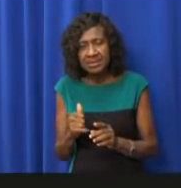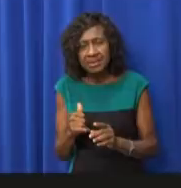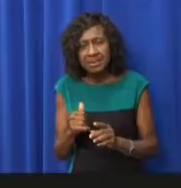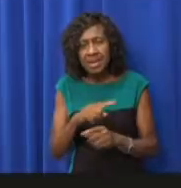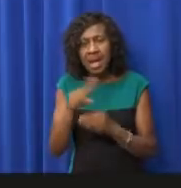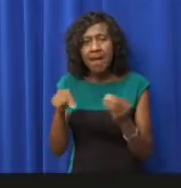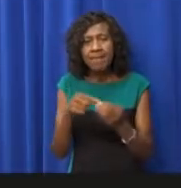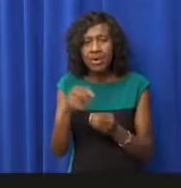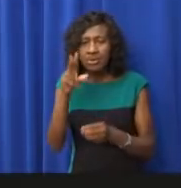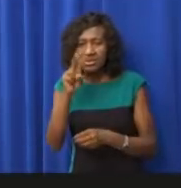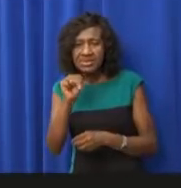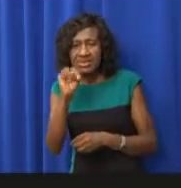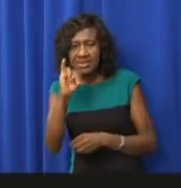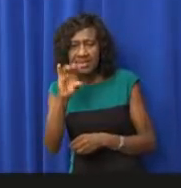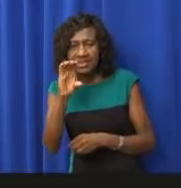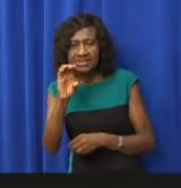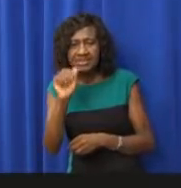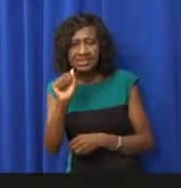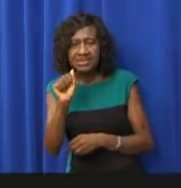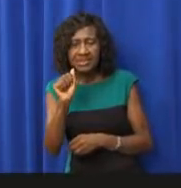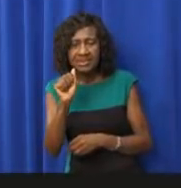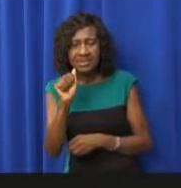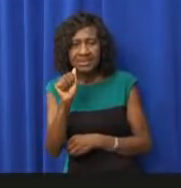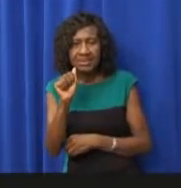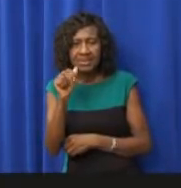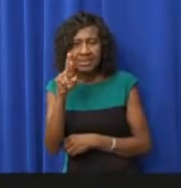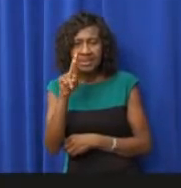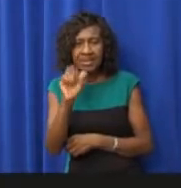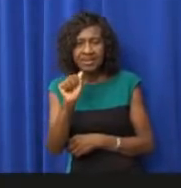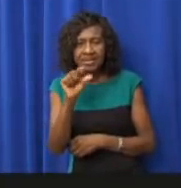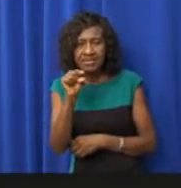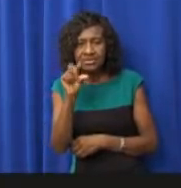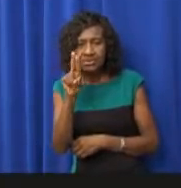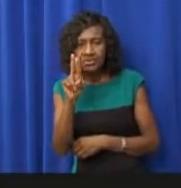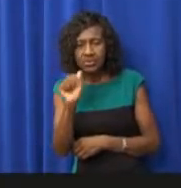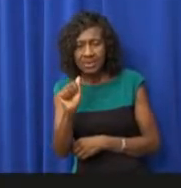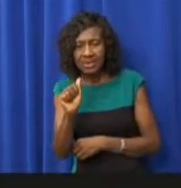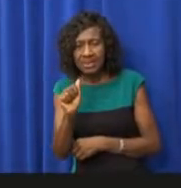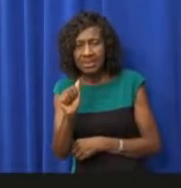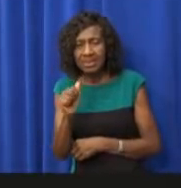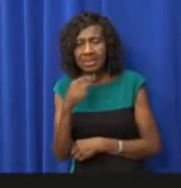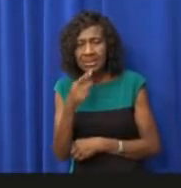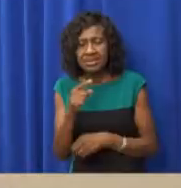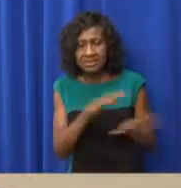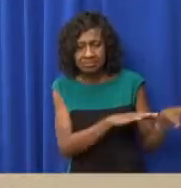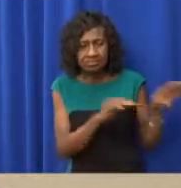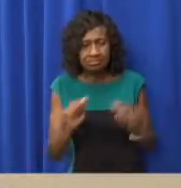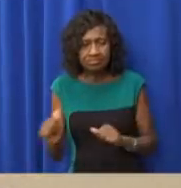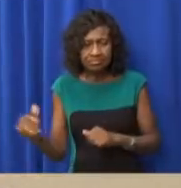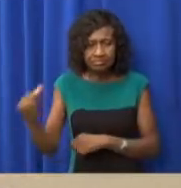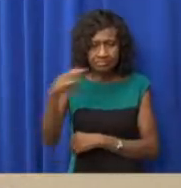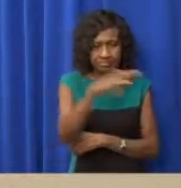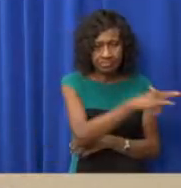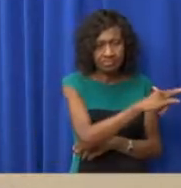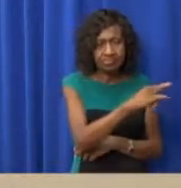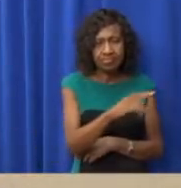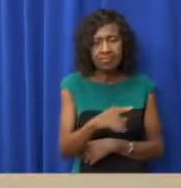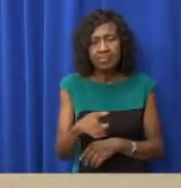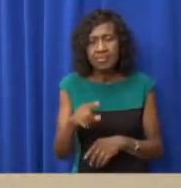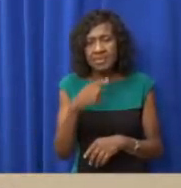Nicaragua. We are very aware that there are still large numbers of Nicaraguan nationals who want to return,